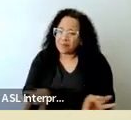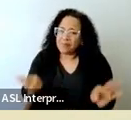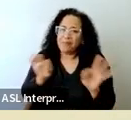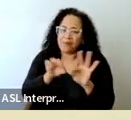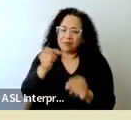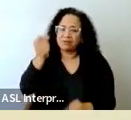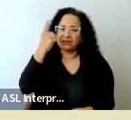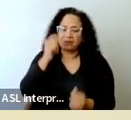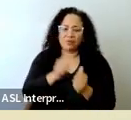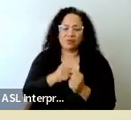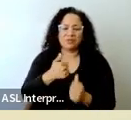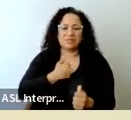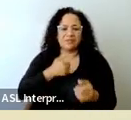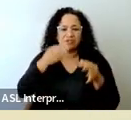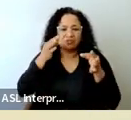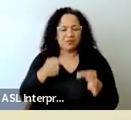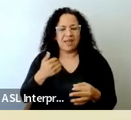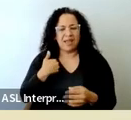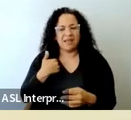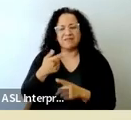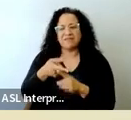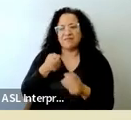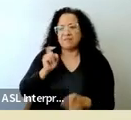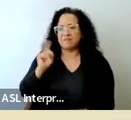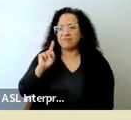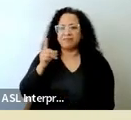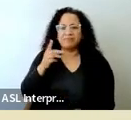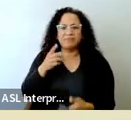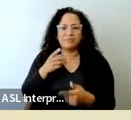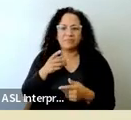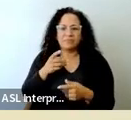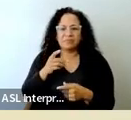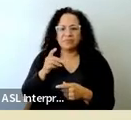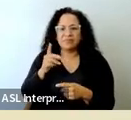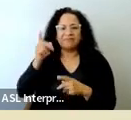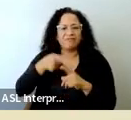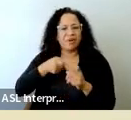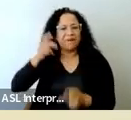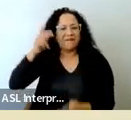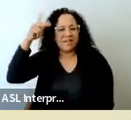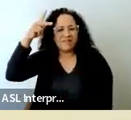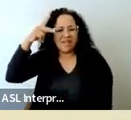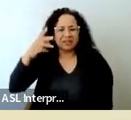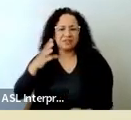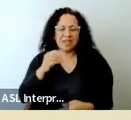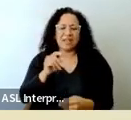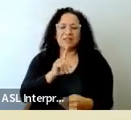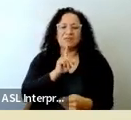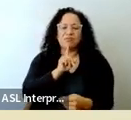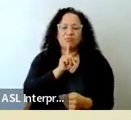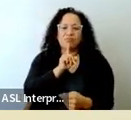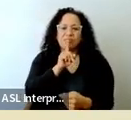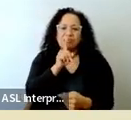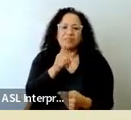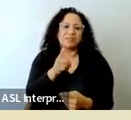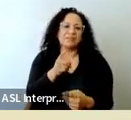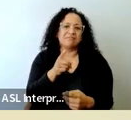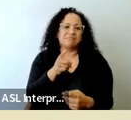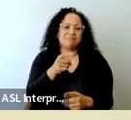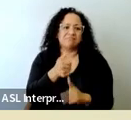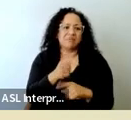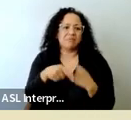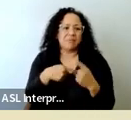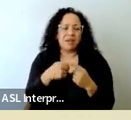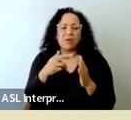with self-determination, it really has its roots in a philosophy. And it really is really about